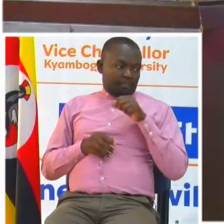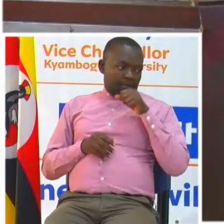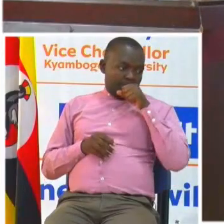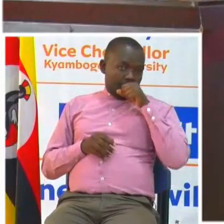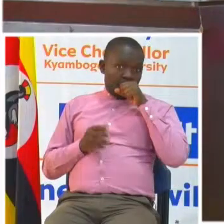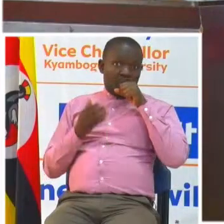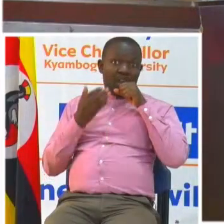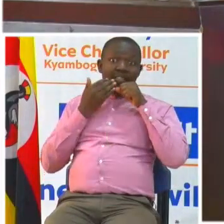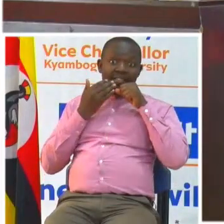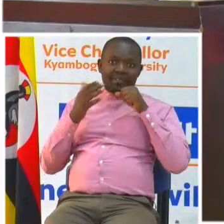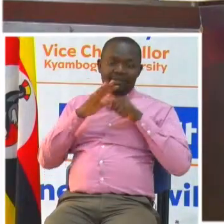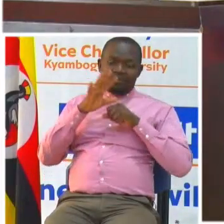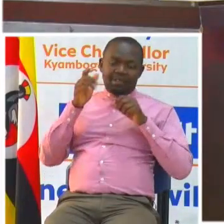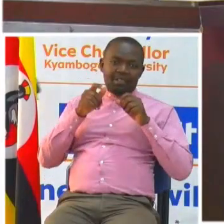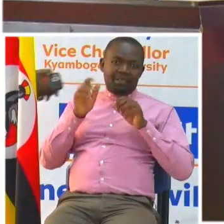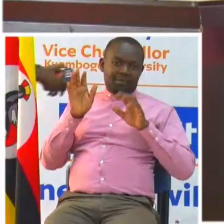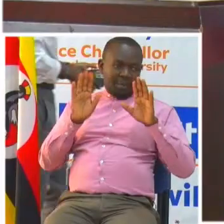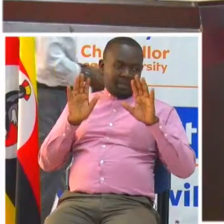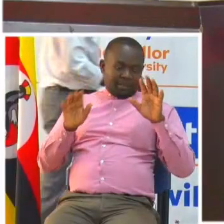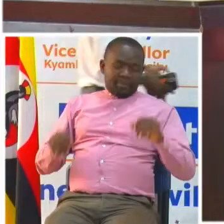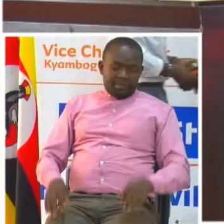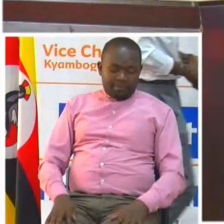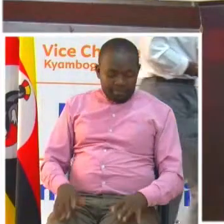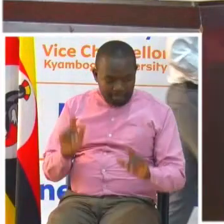Thanks so much, Ezra. Too.